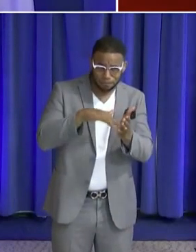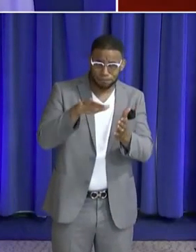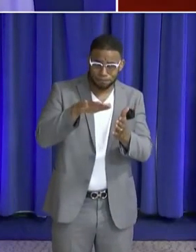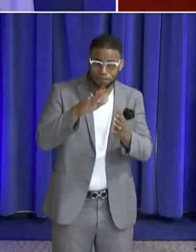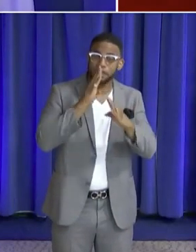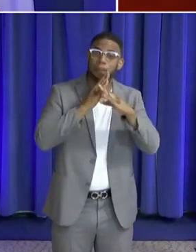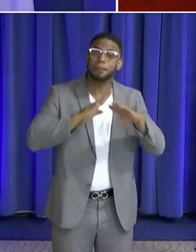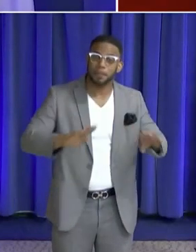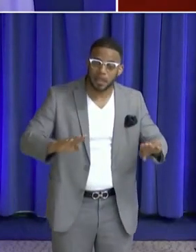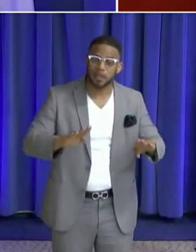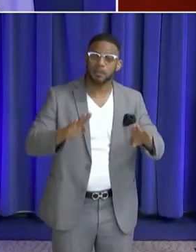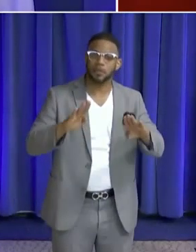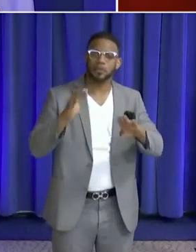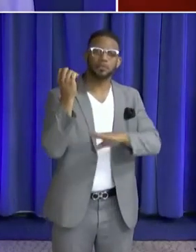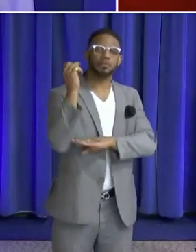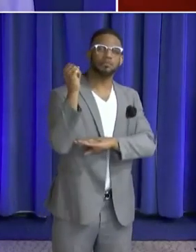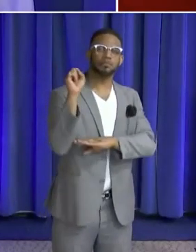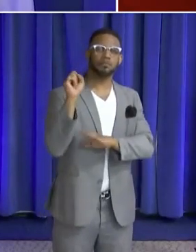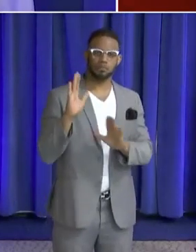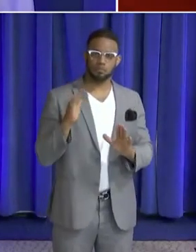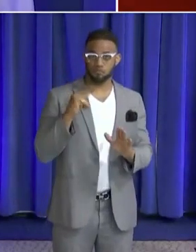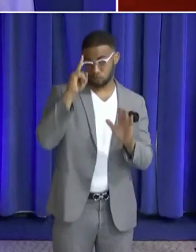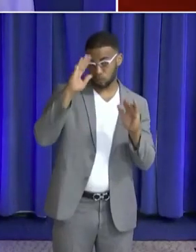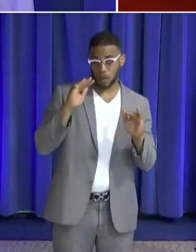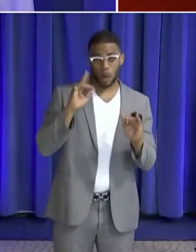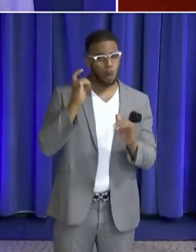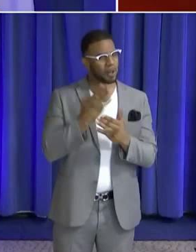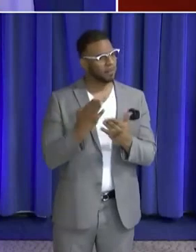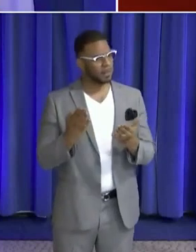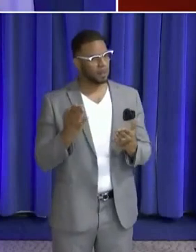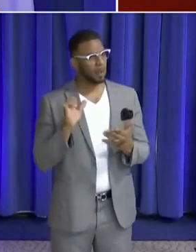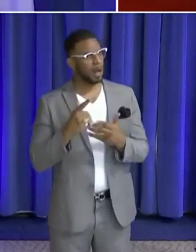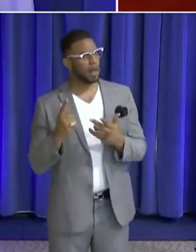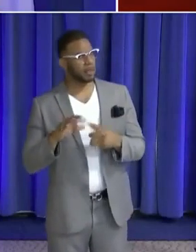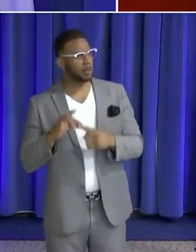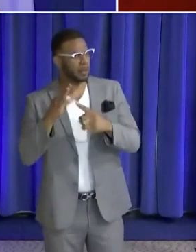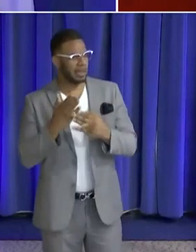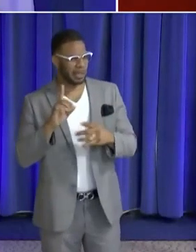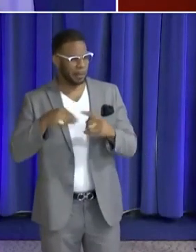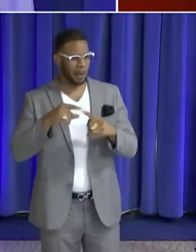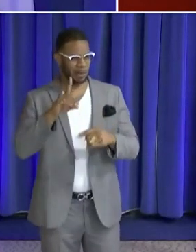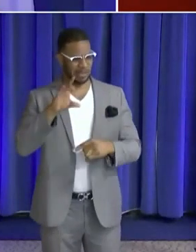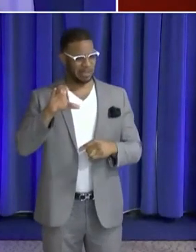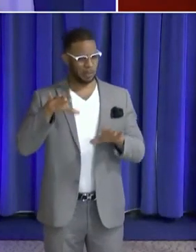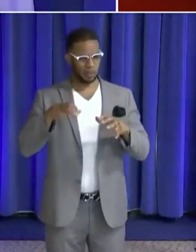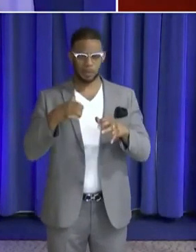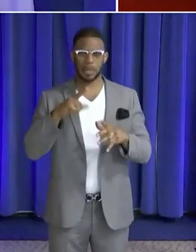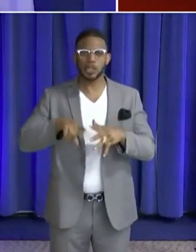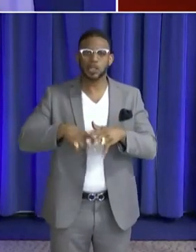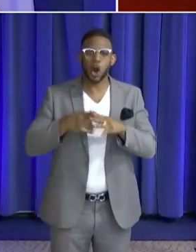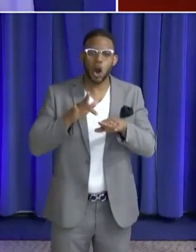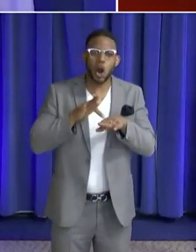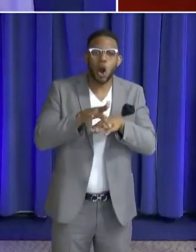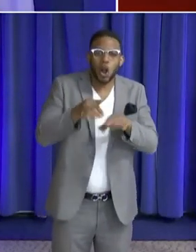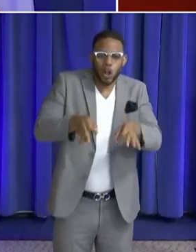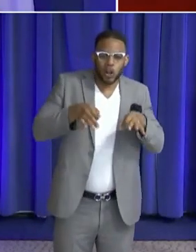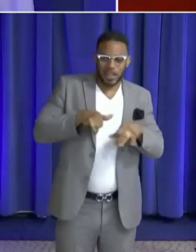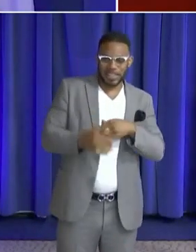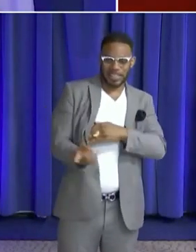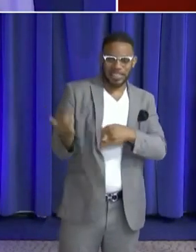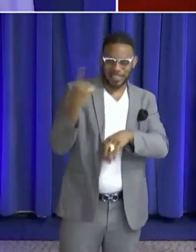peaceful demonstrators. One of the other unique things about this group is they started earlier in the